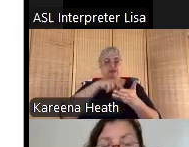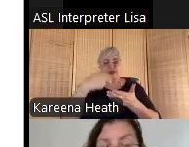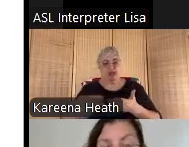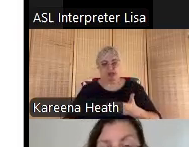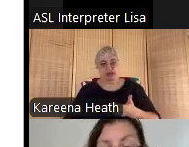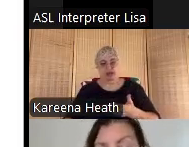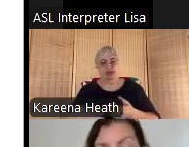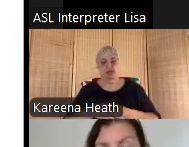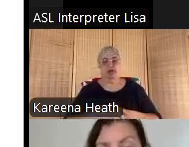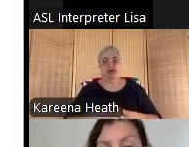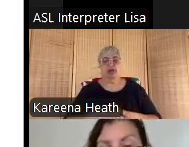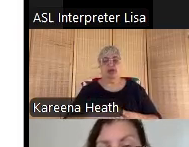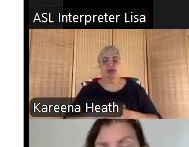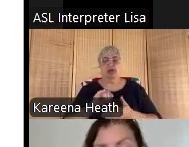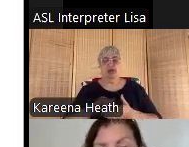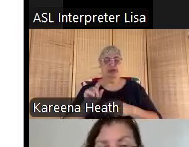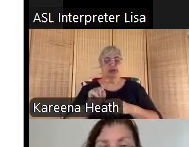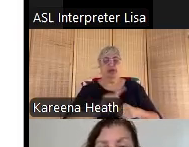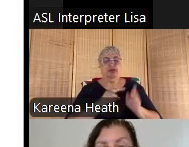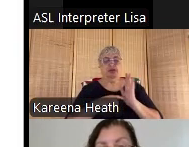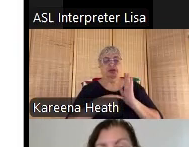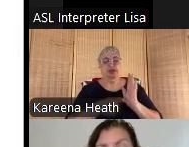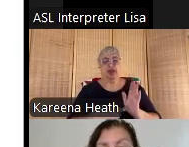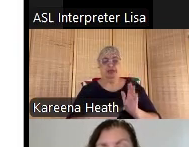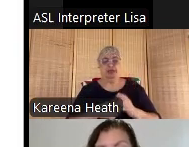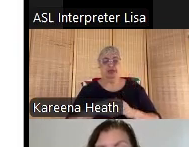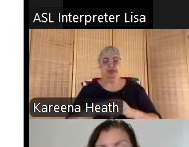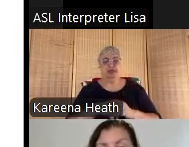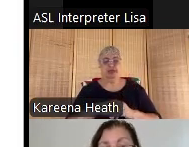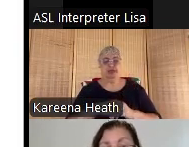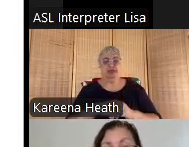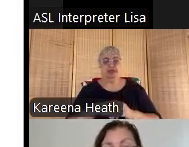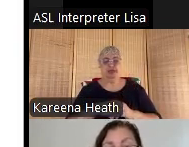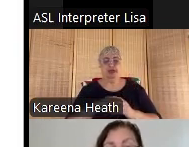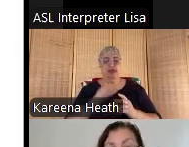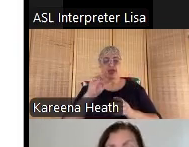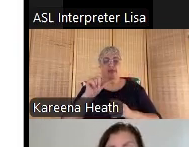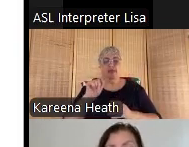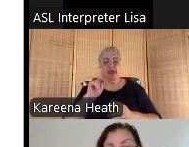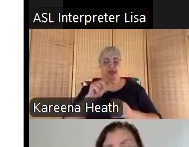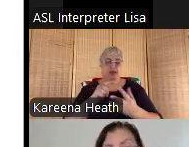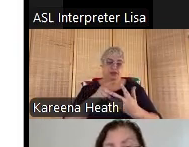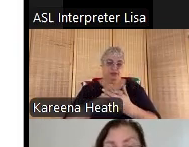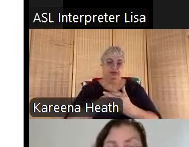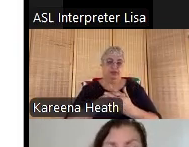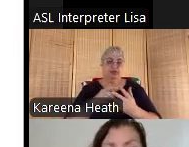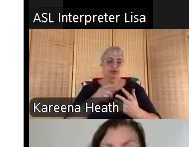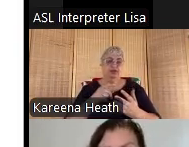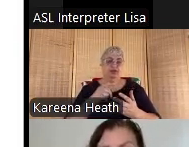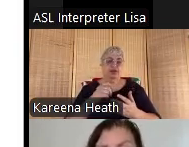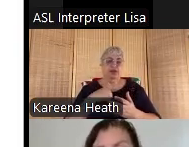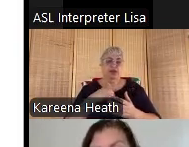are also some examples: blunt and penetrating trauma, that jolt that is called